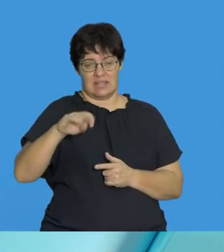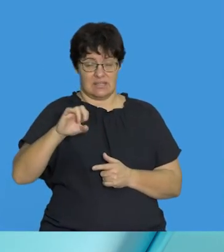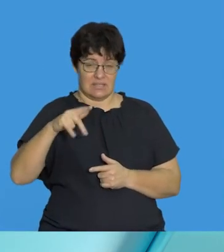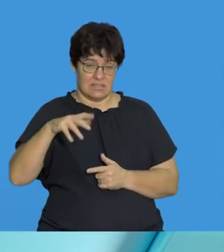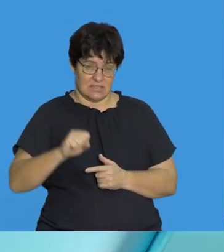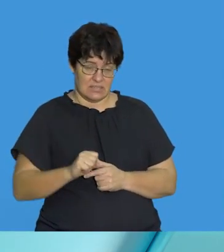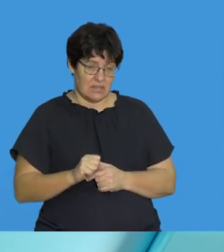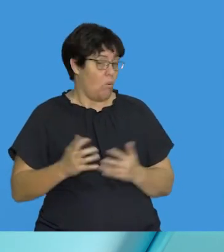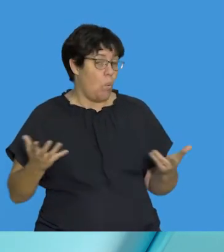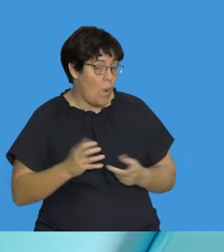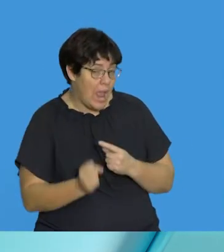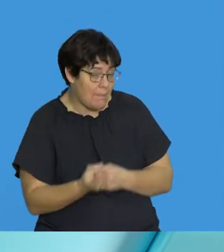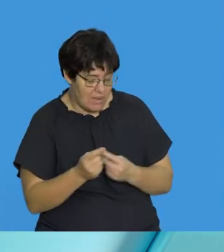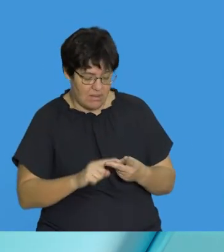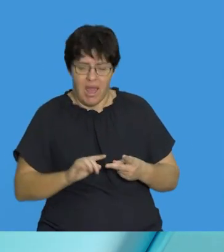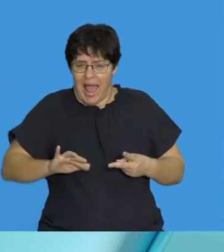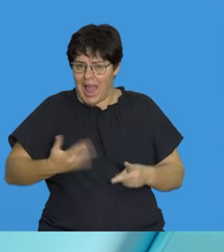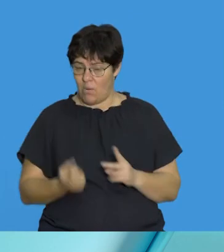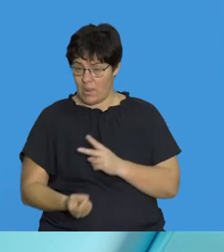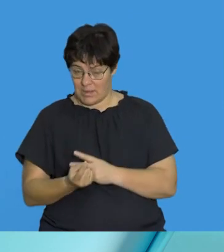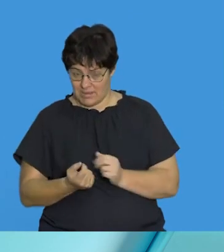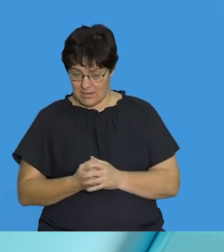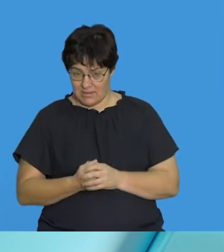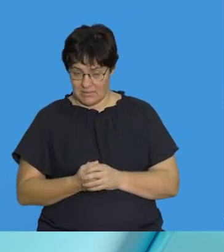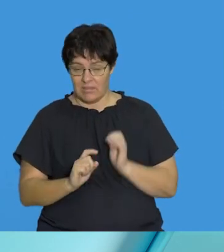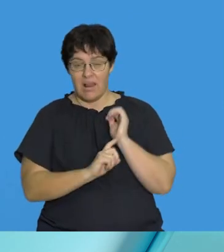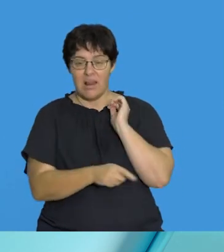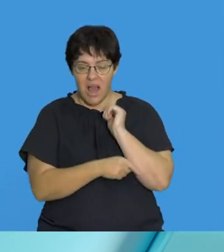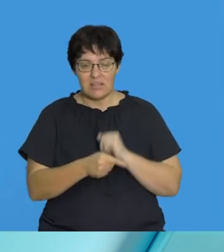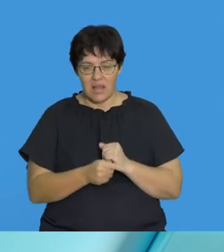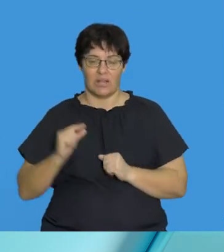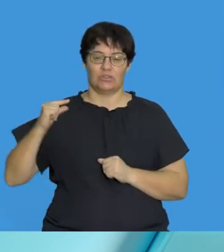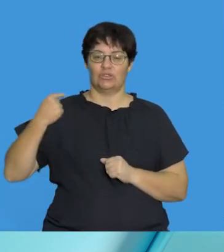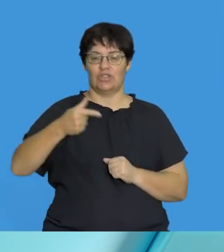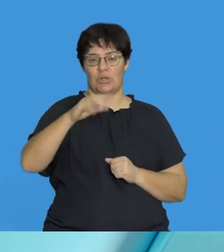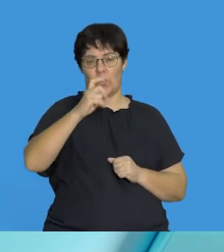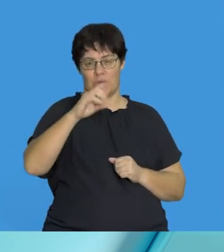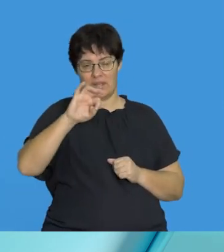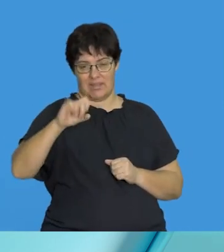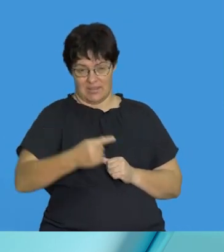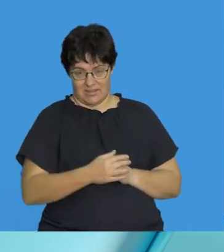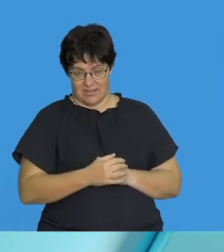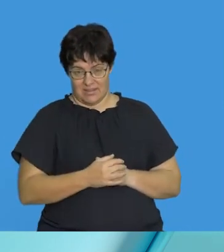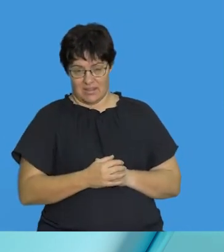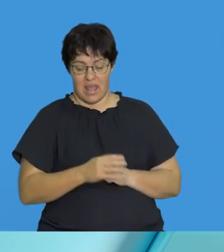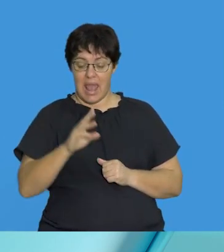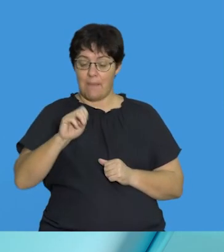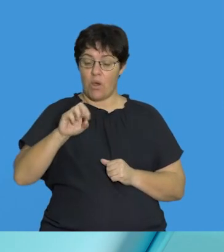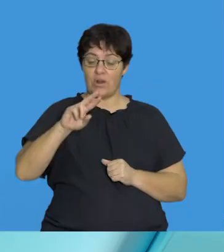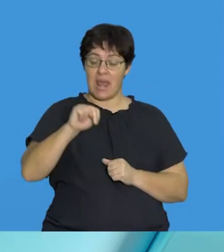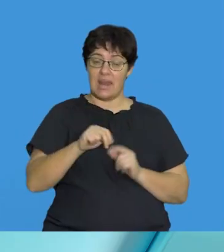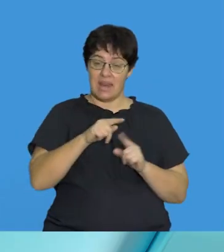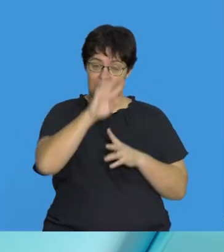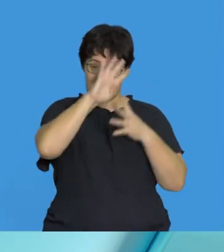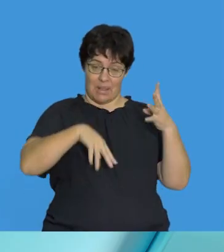synthesis, where it occurs and how it occurs. In this last segment, we've looked at the concept of gene coding and using